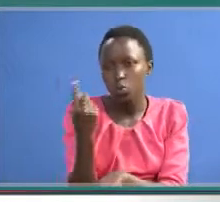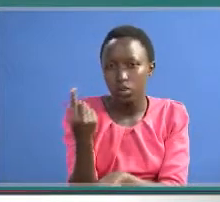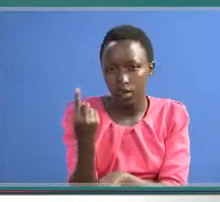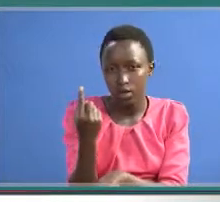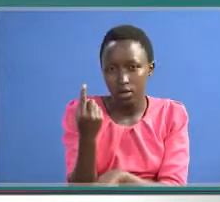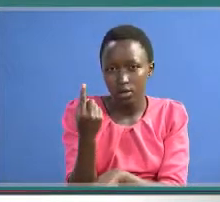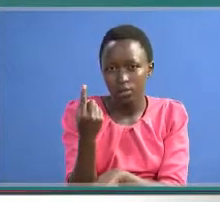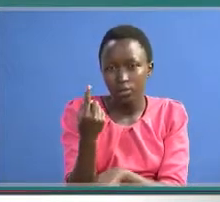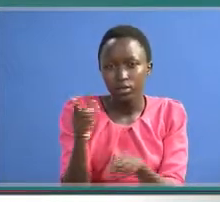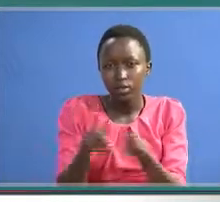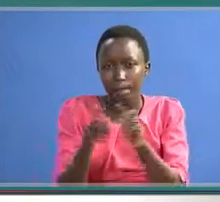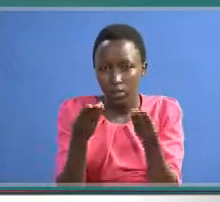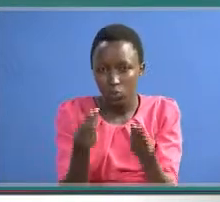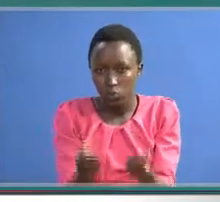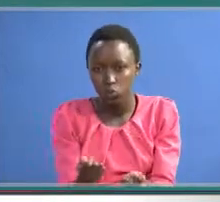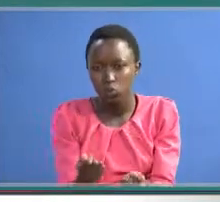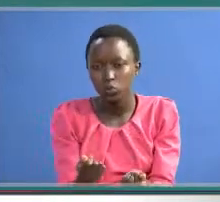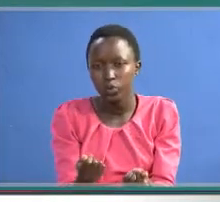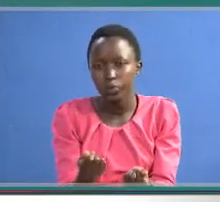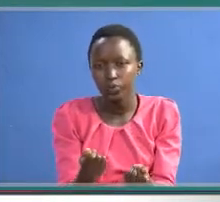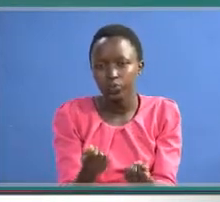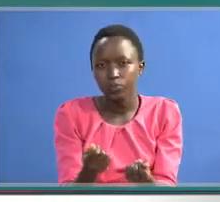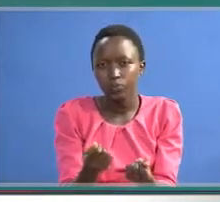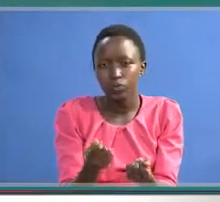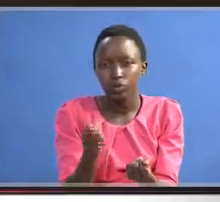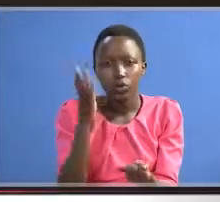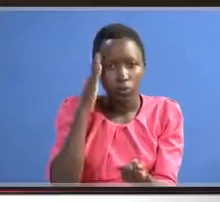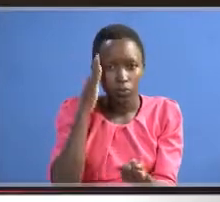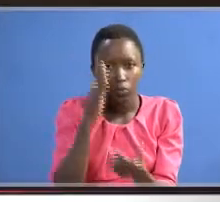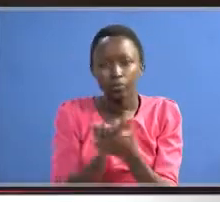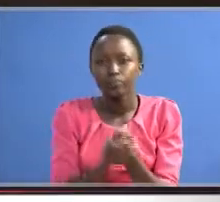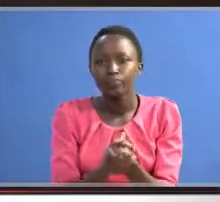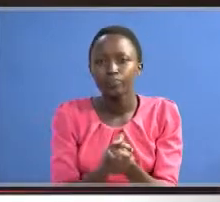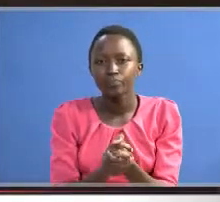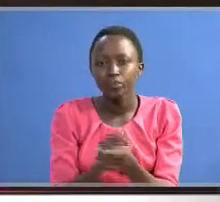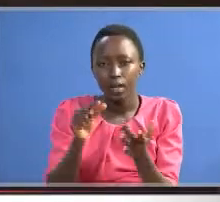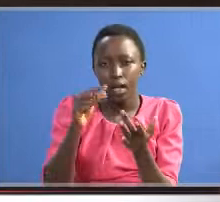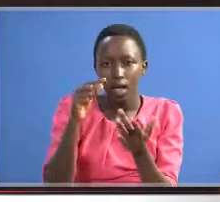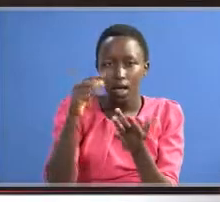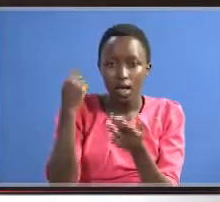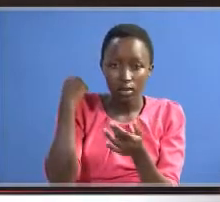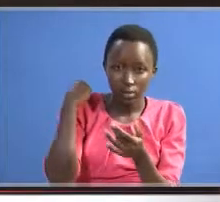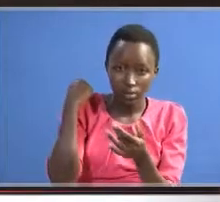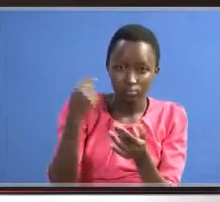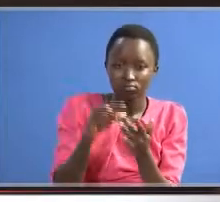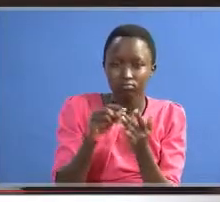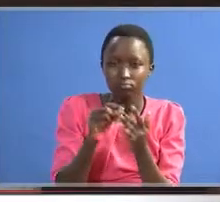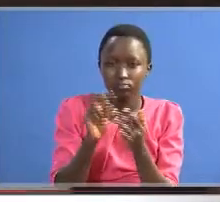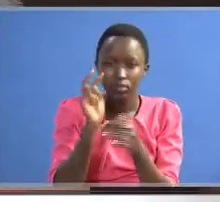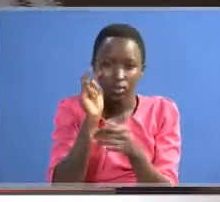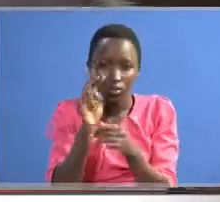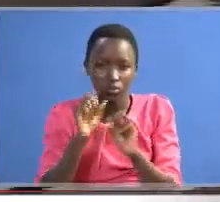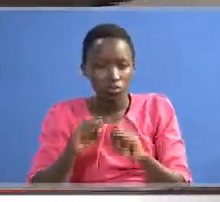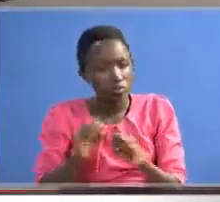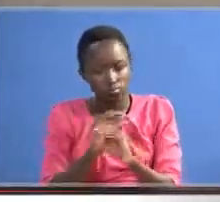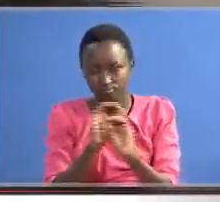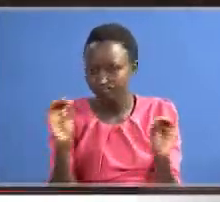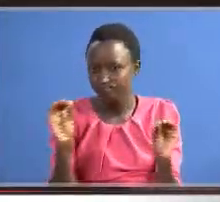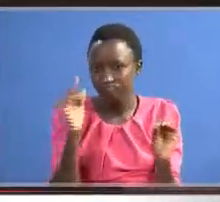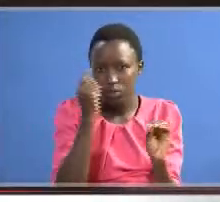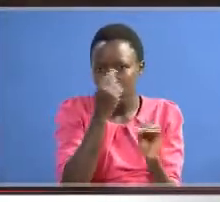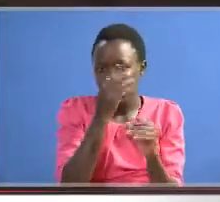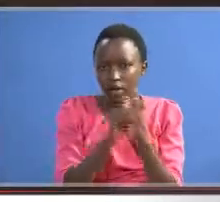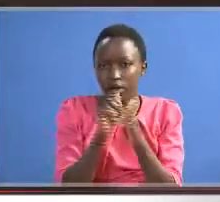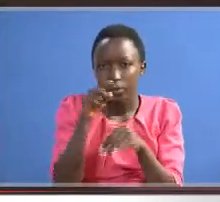for this particular solution, which is mainly identification. The serial number on the dot are not visible to the naked eye, and for you